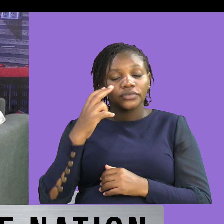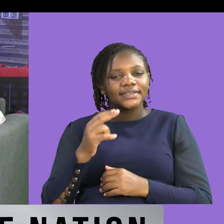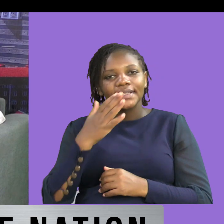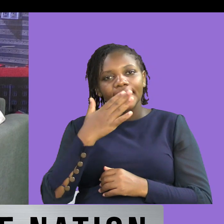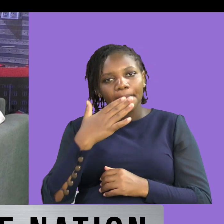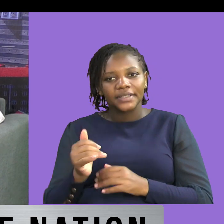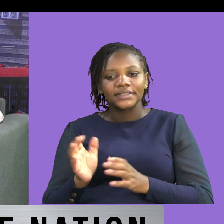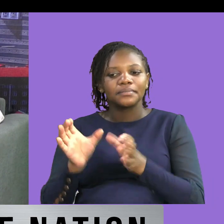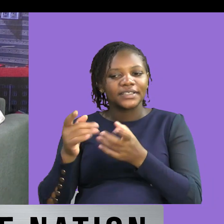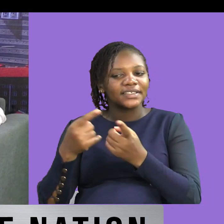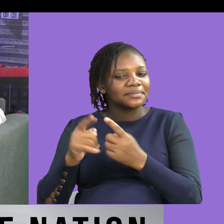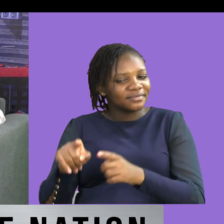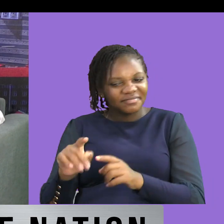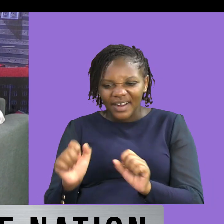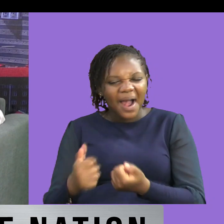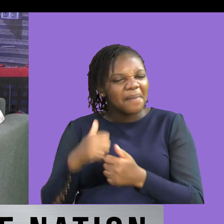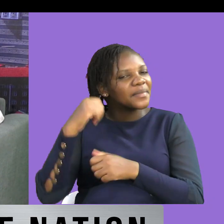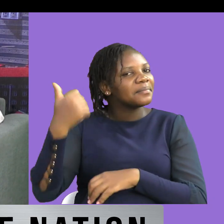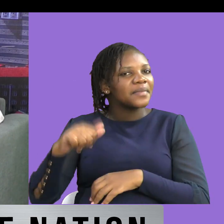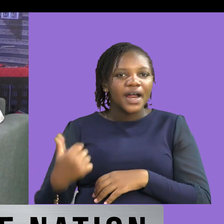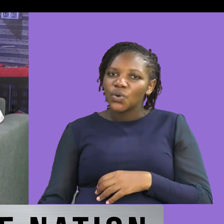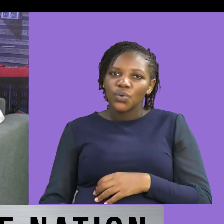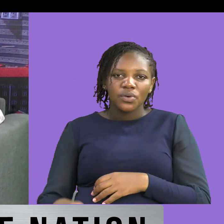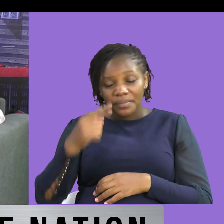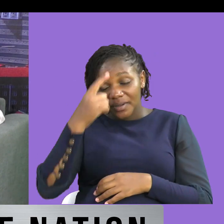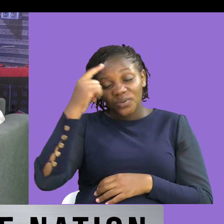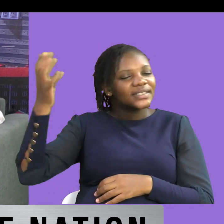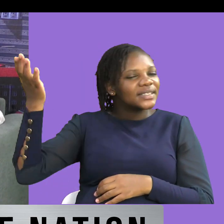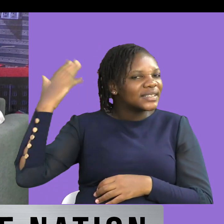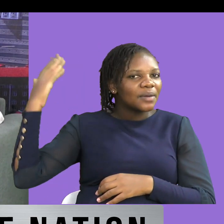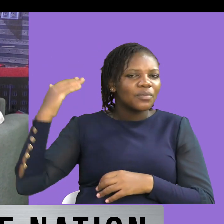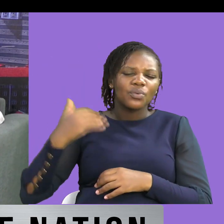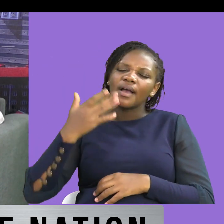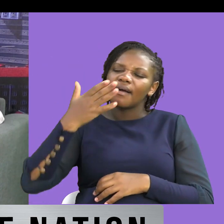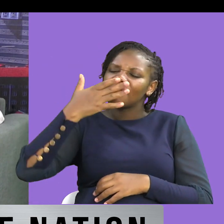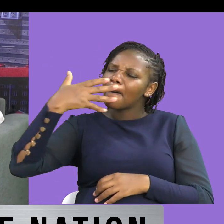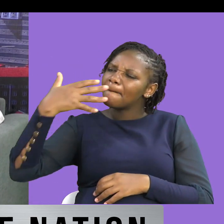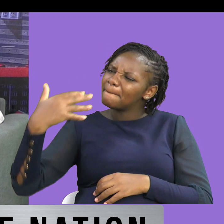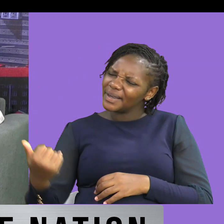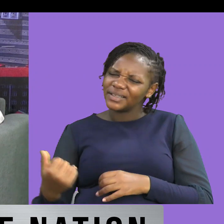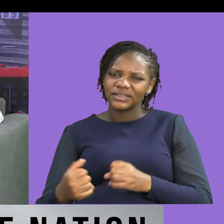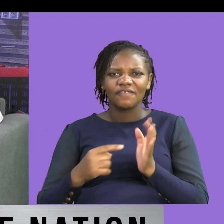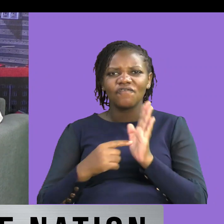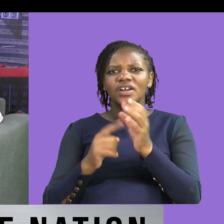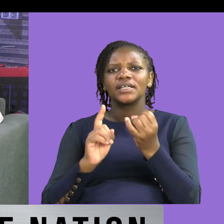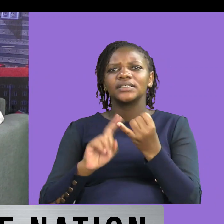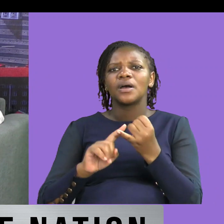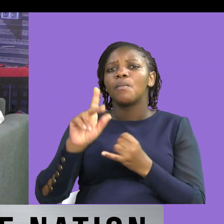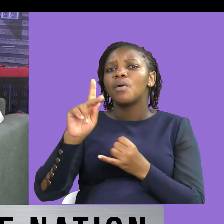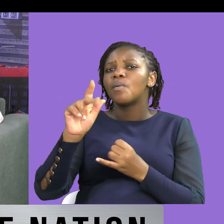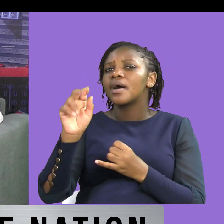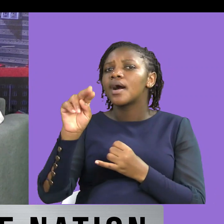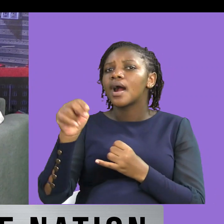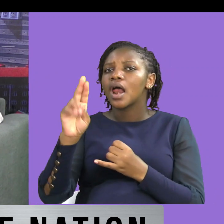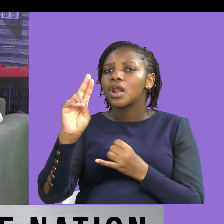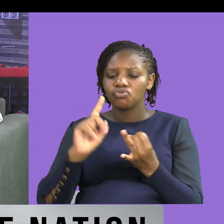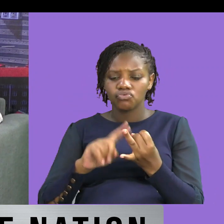I've seen parties before in Kenya. There used to be Ford, when Ford used to be Ford. We used to have KANU, the